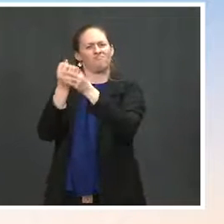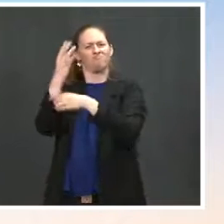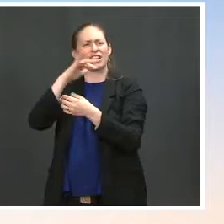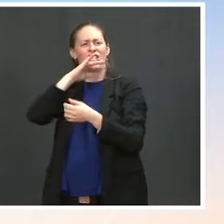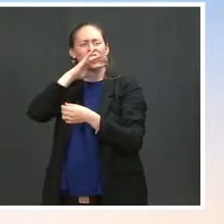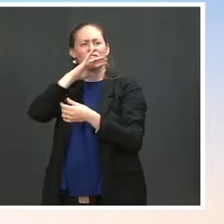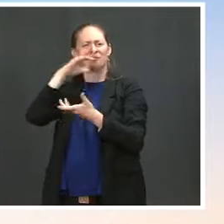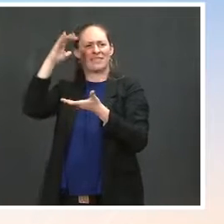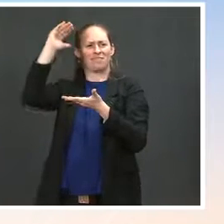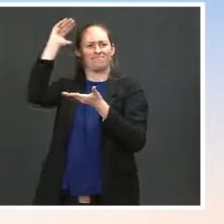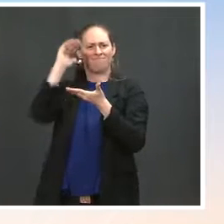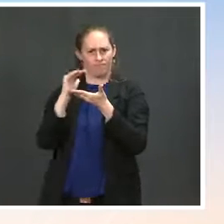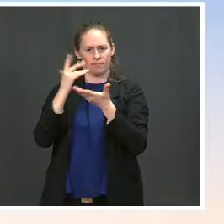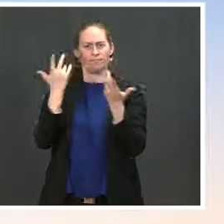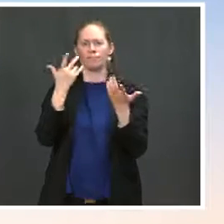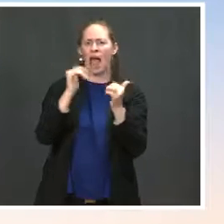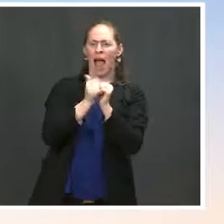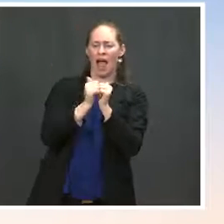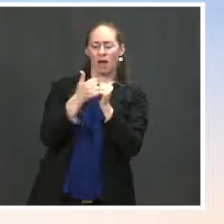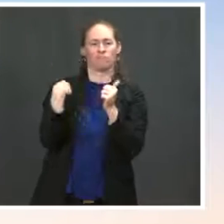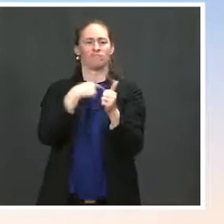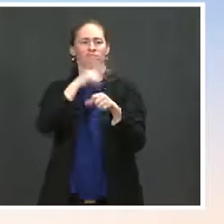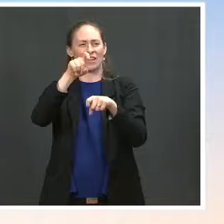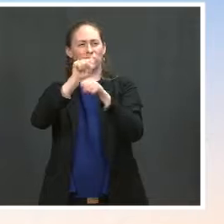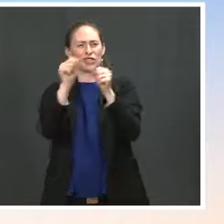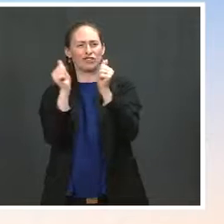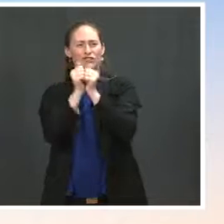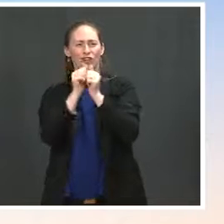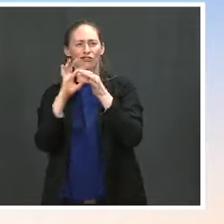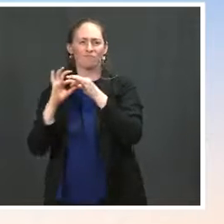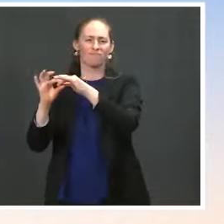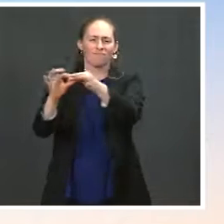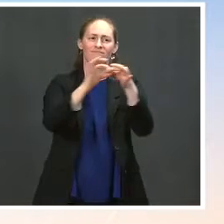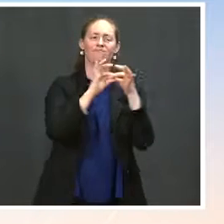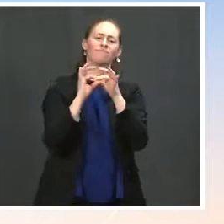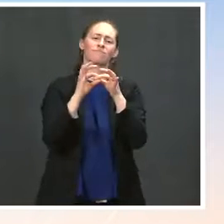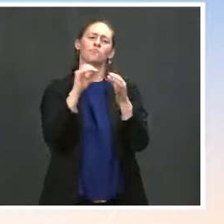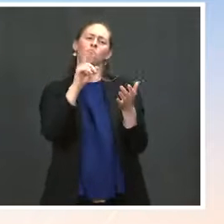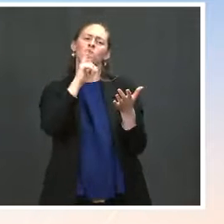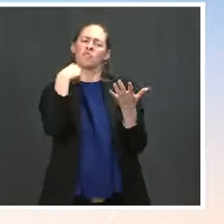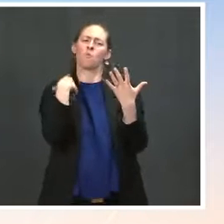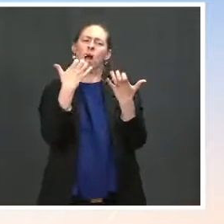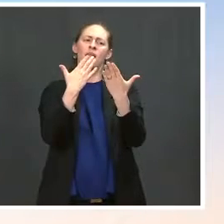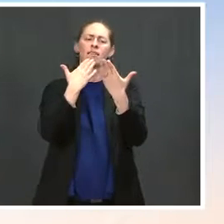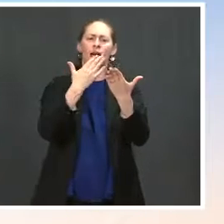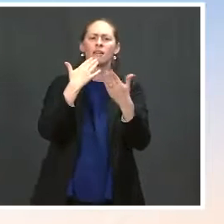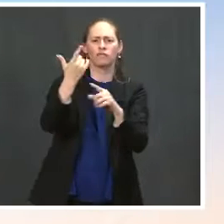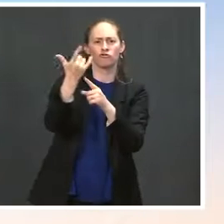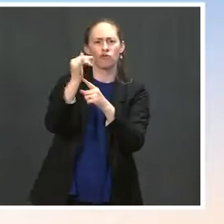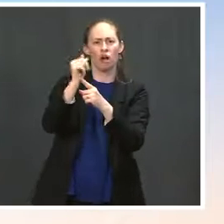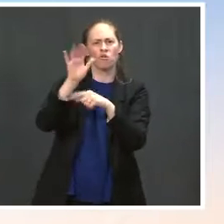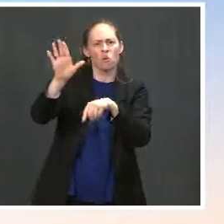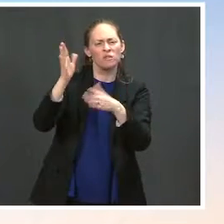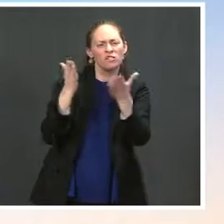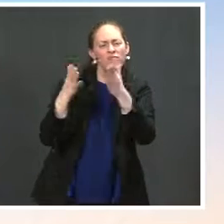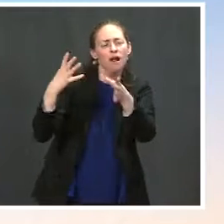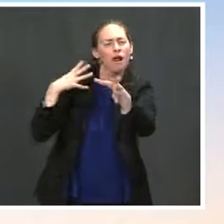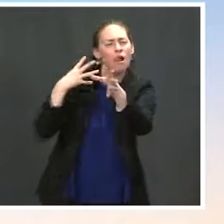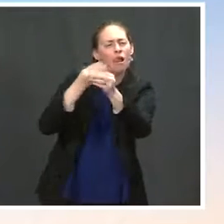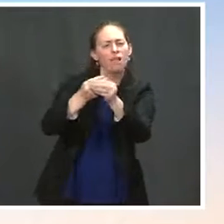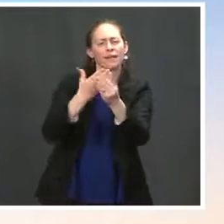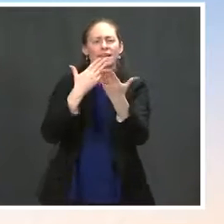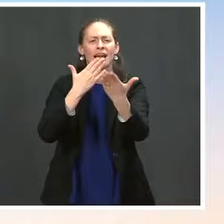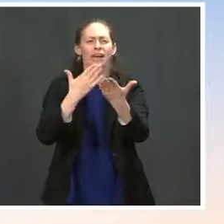achievable goal in place. So I salute her and I thank her for that. It's a great service. And everywhere that I went in the